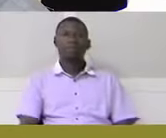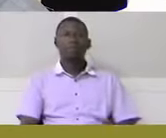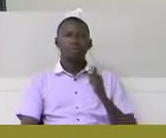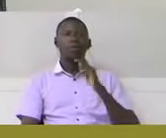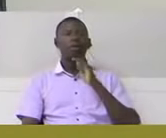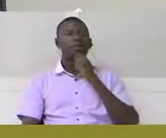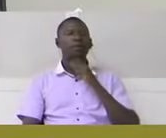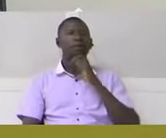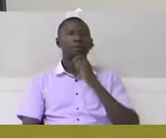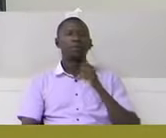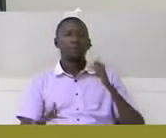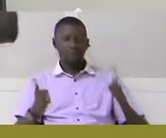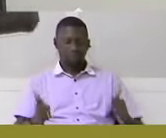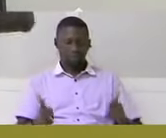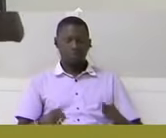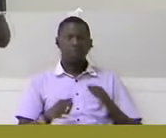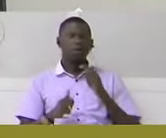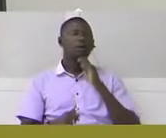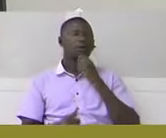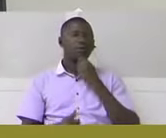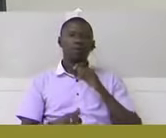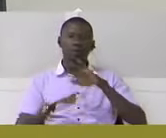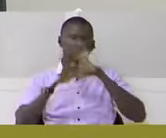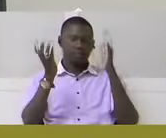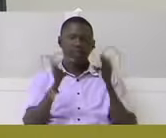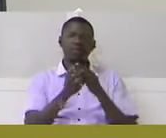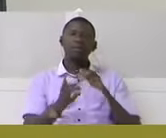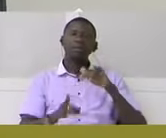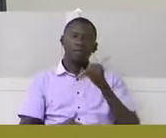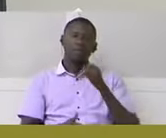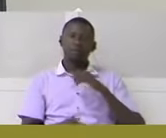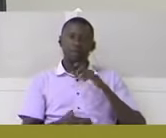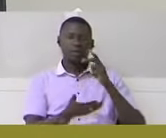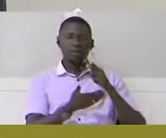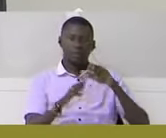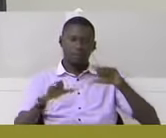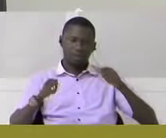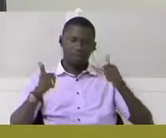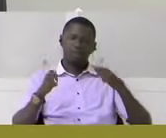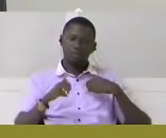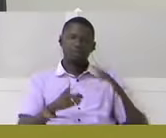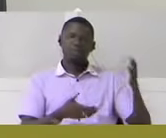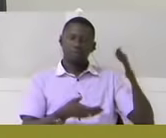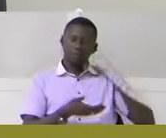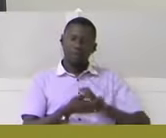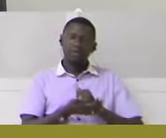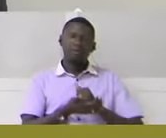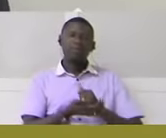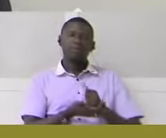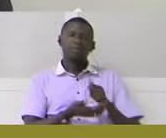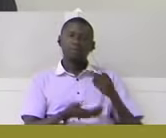Good afternoon, Mr. Chairman. Good afternoon, everyone. Yes, we are ready to proceed with the witness. I believe the usher has gone to get him.